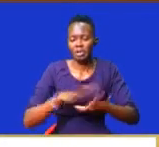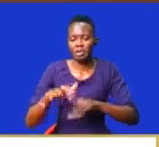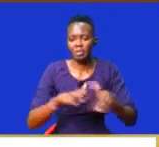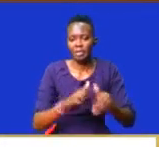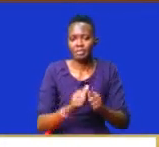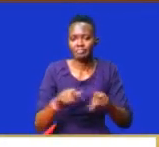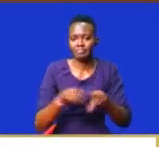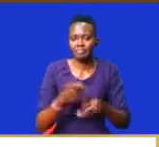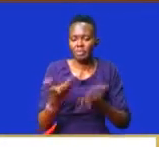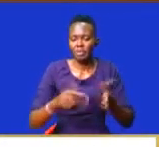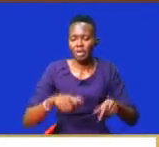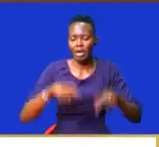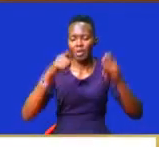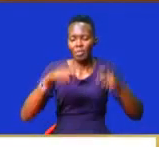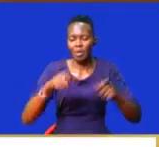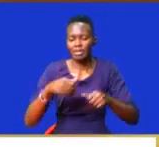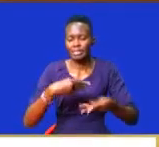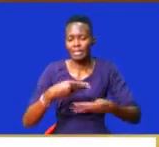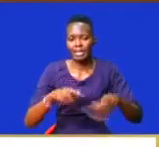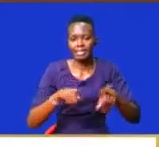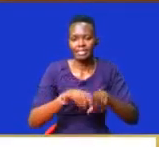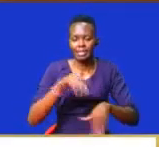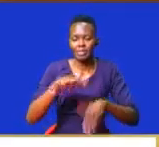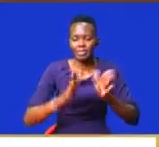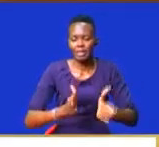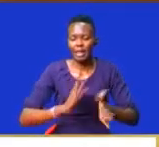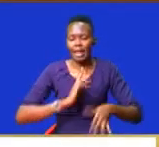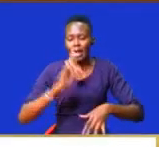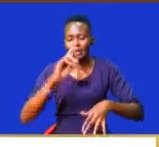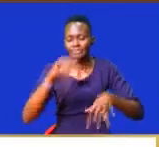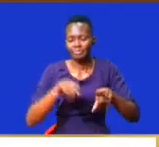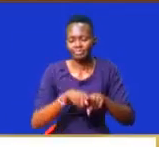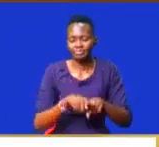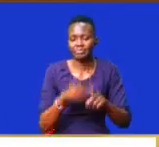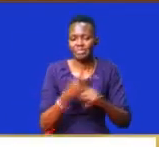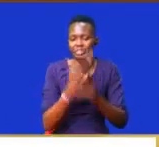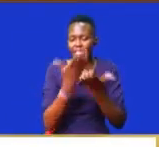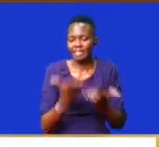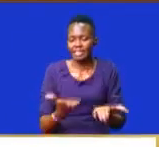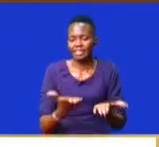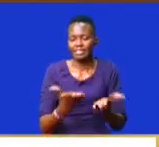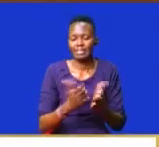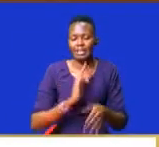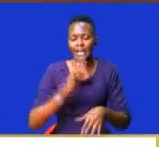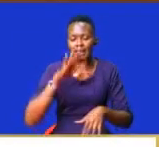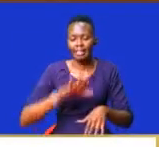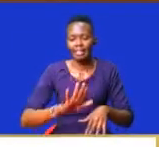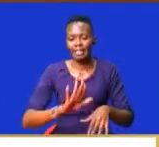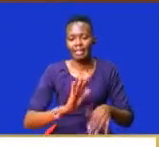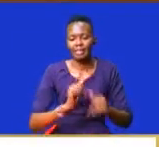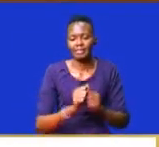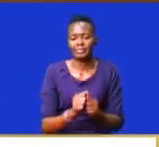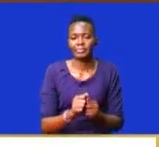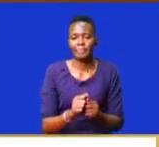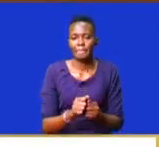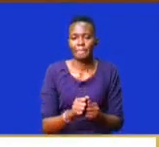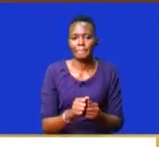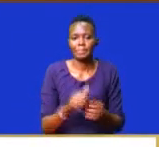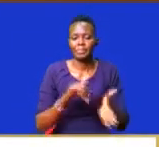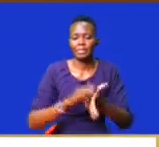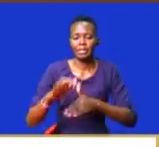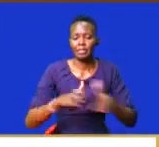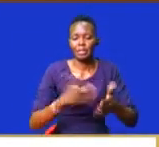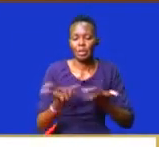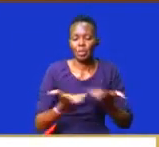have marumba Muti mo de bailas, muti mo kiri roki doa, kio binya ni roa. And get